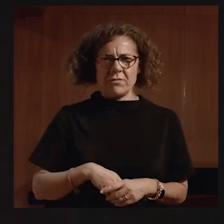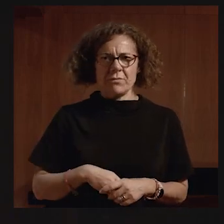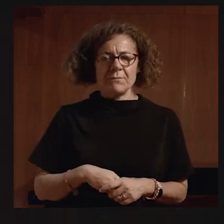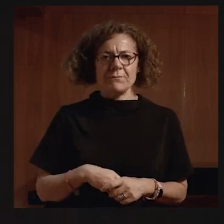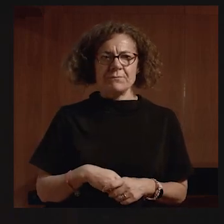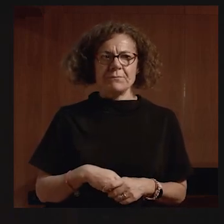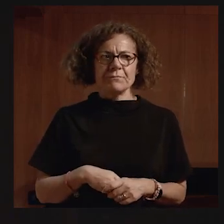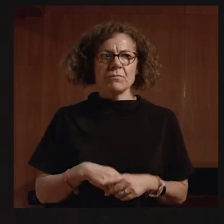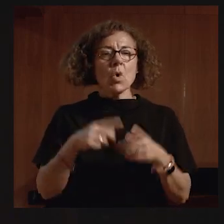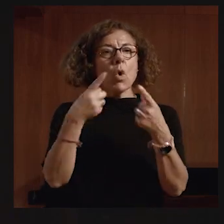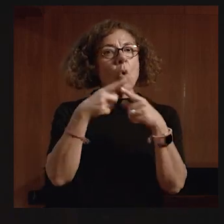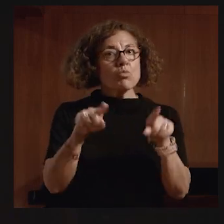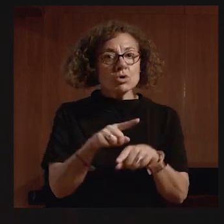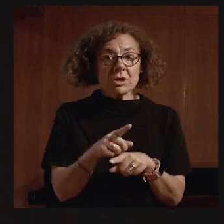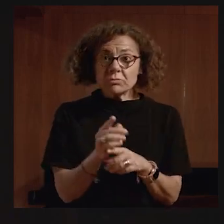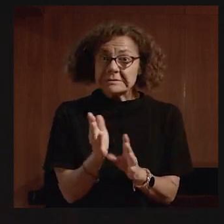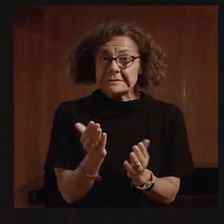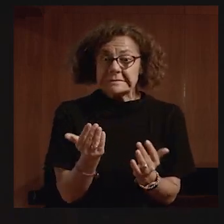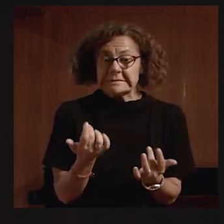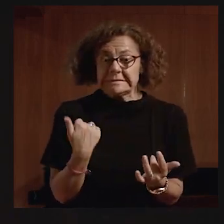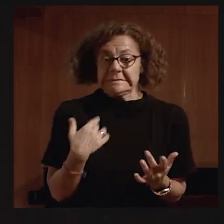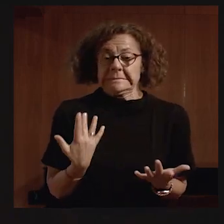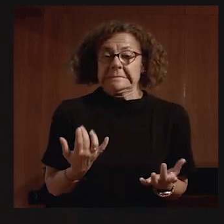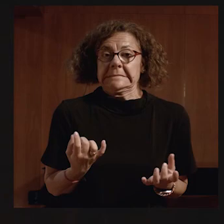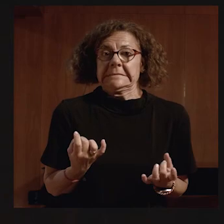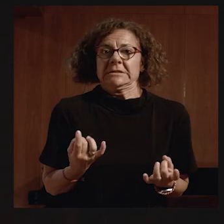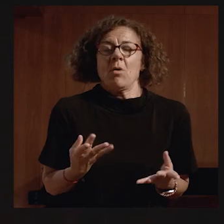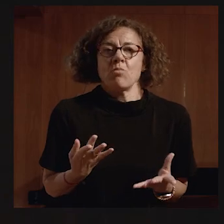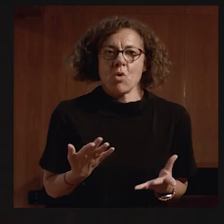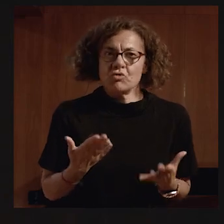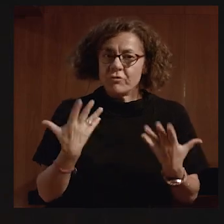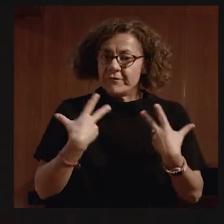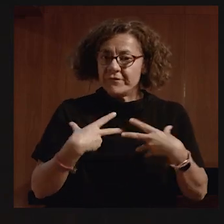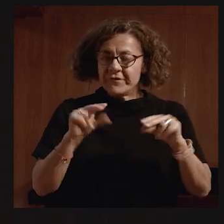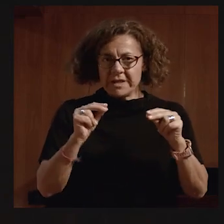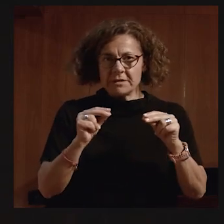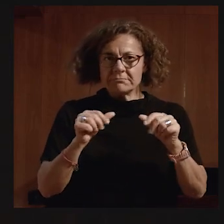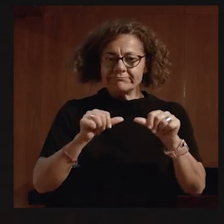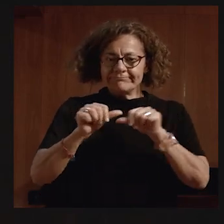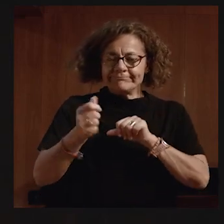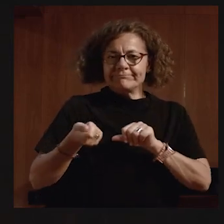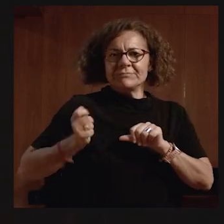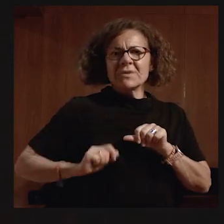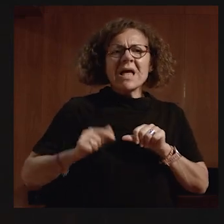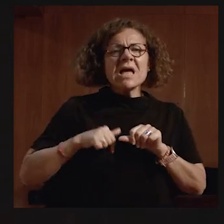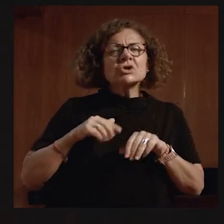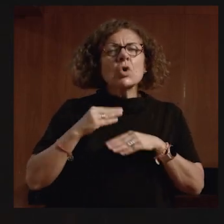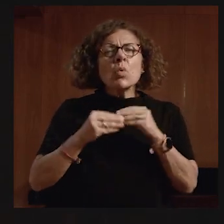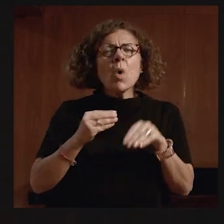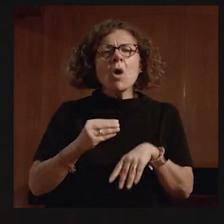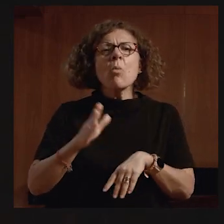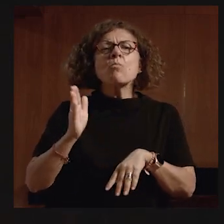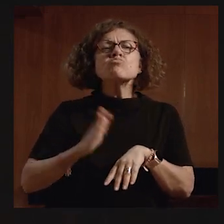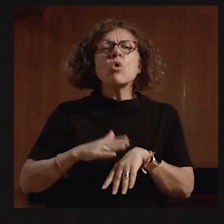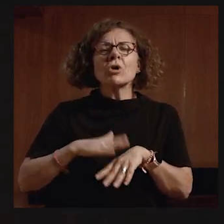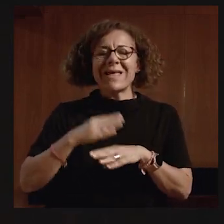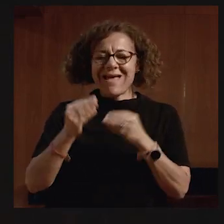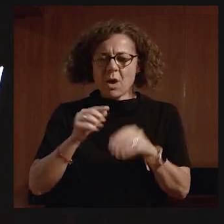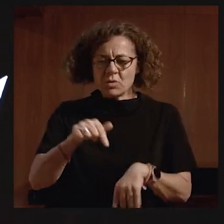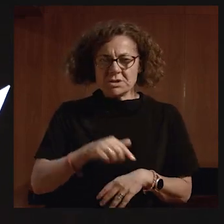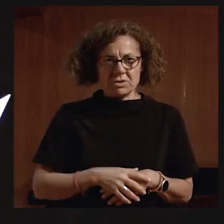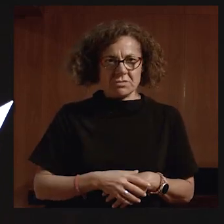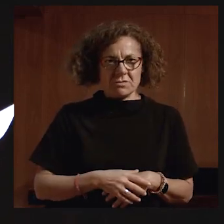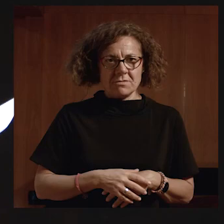profession. Who am I doing this for? Why am I doing this? Who does it